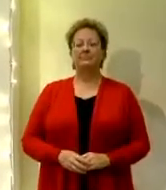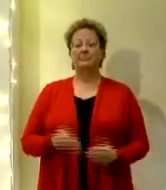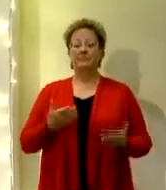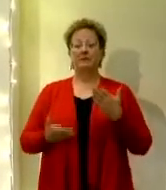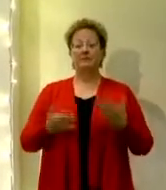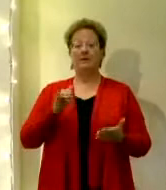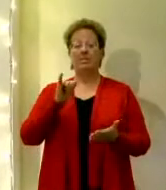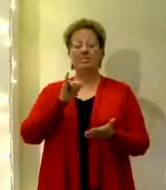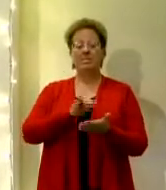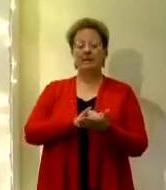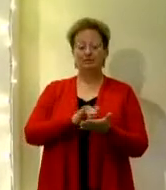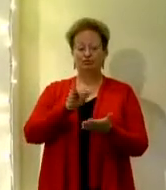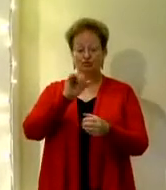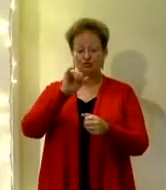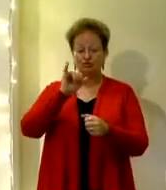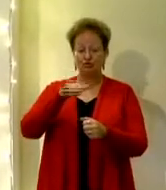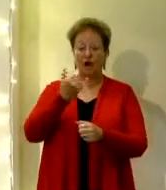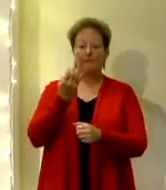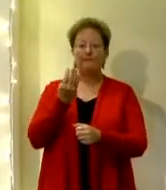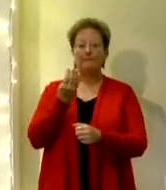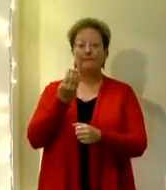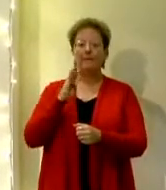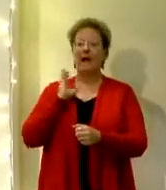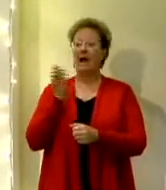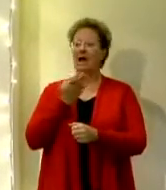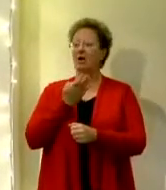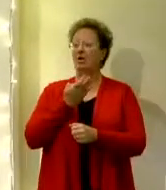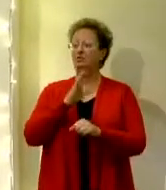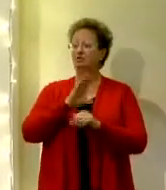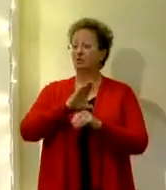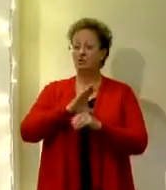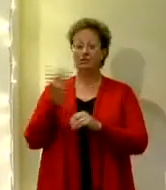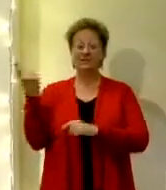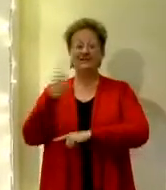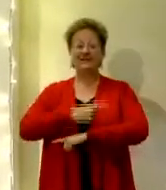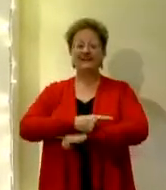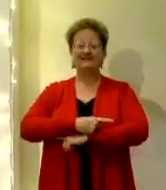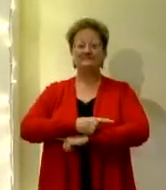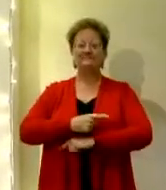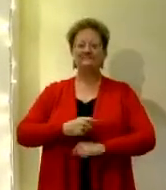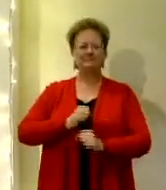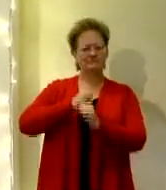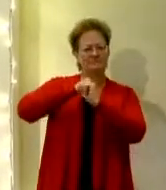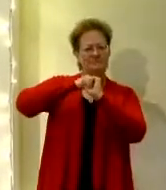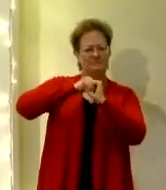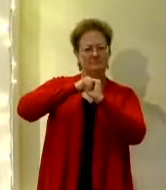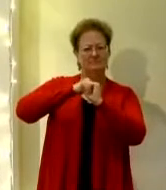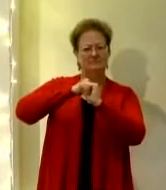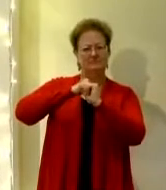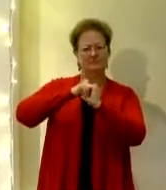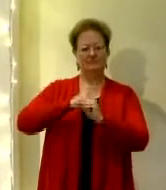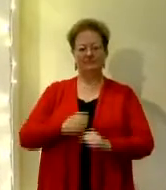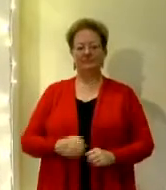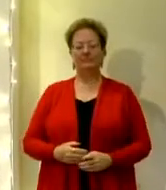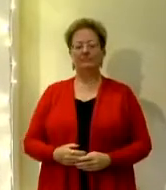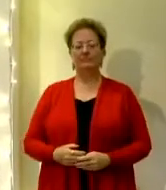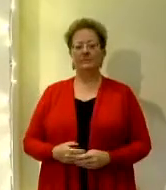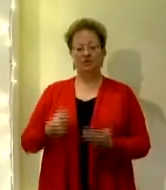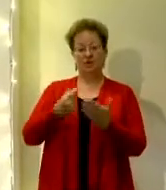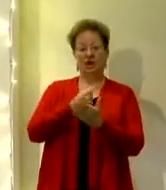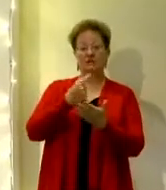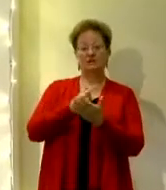of the church today. Maybe the job of the church today is to guard and protect this